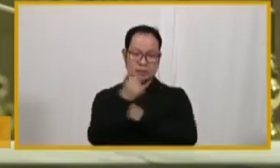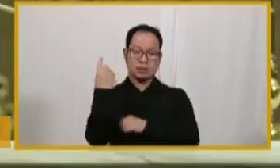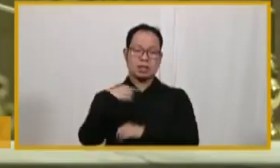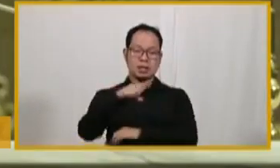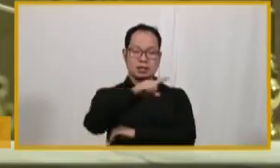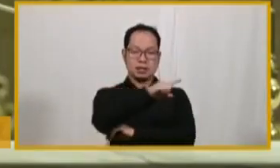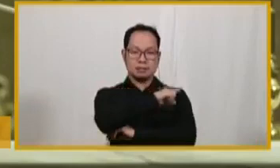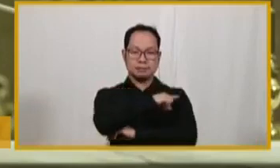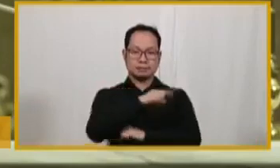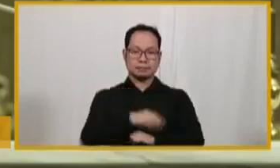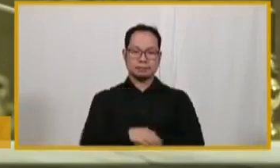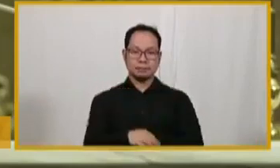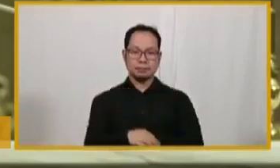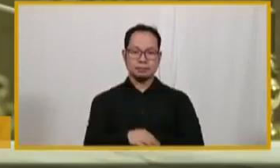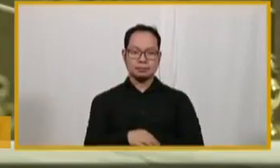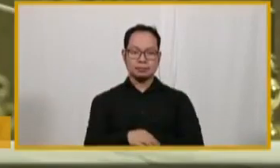atin.